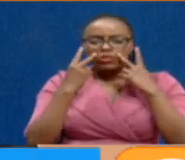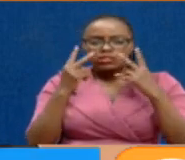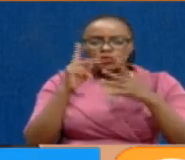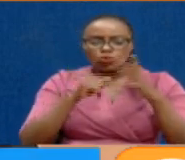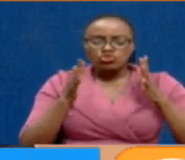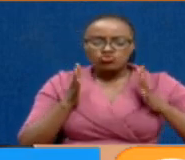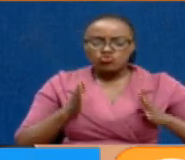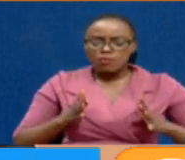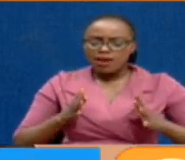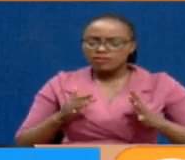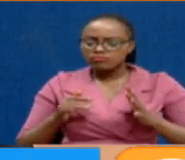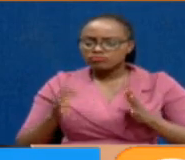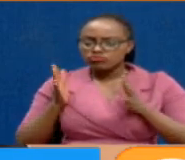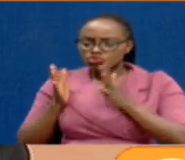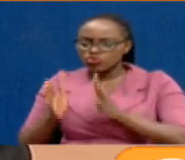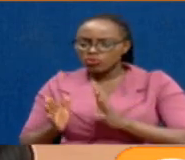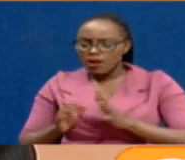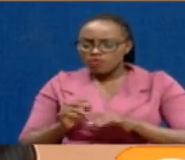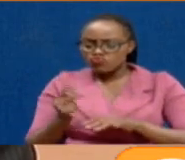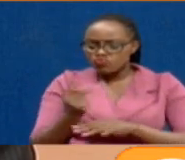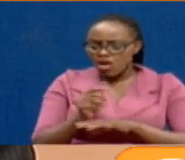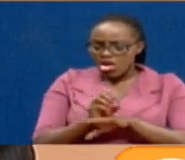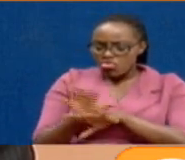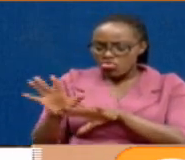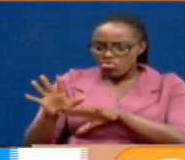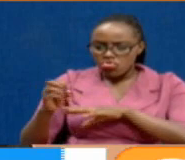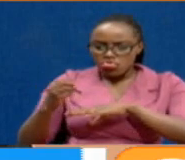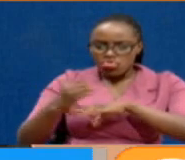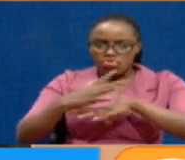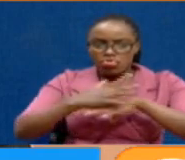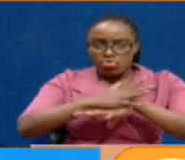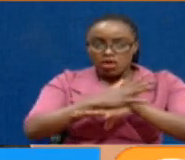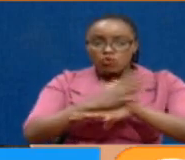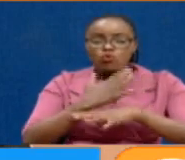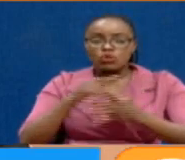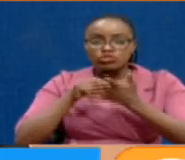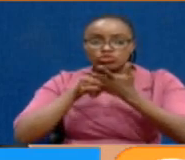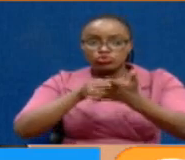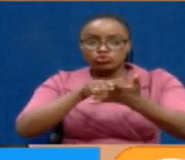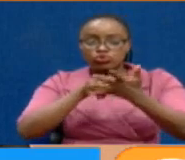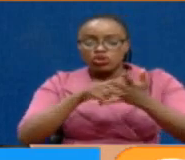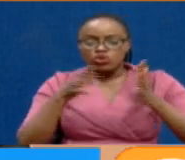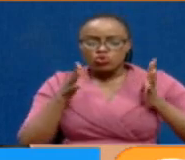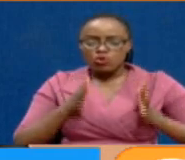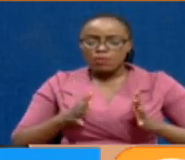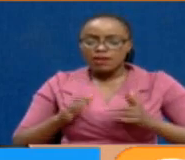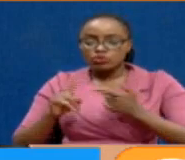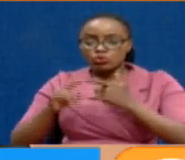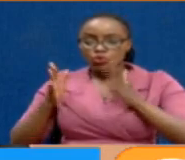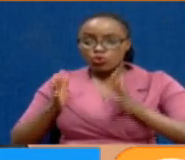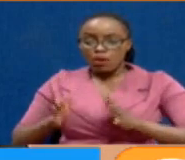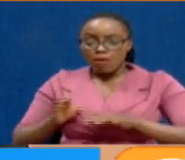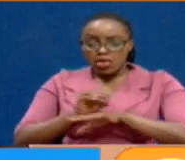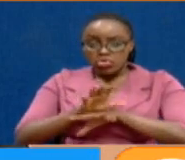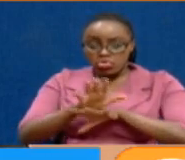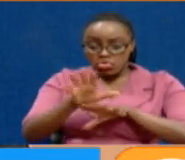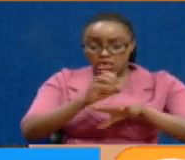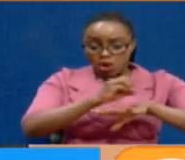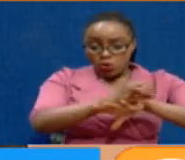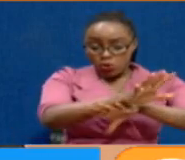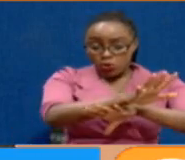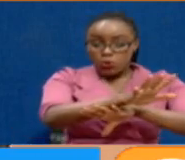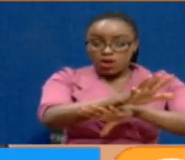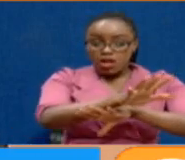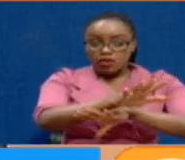is human-to-human transmission, and WHO has really stressed that fact of human-to-human transmission, also CDC, mm-hmm.